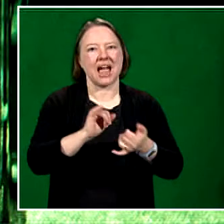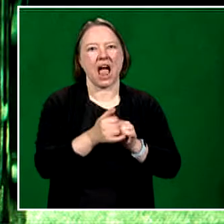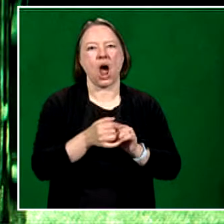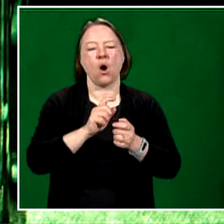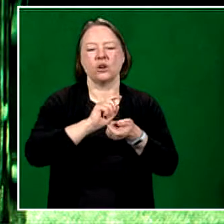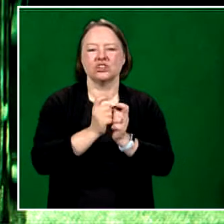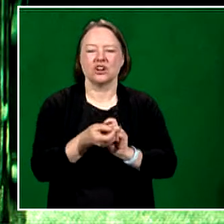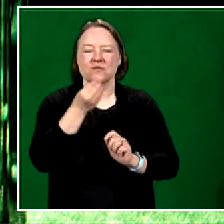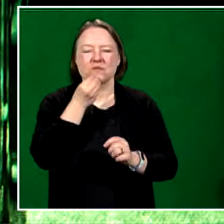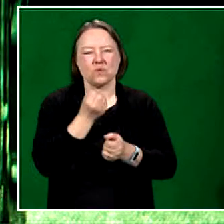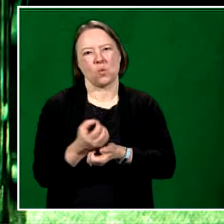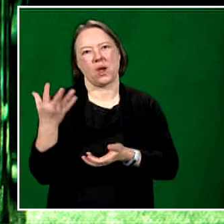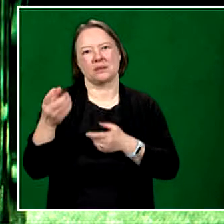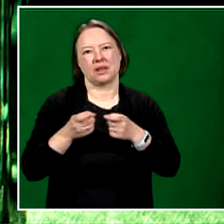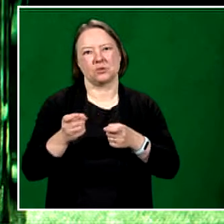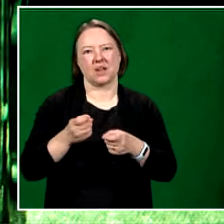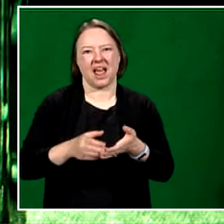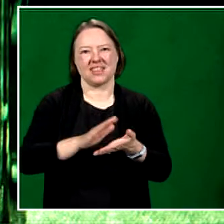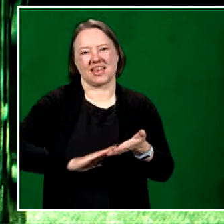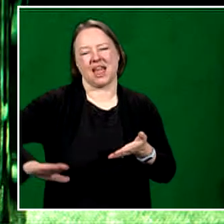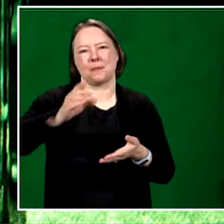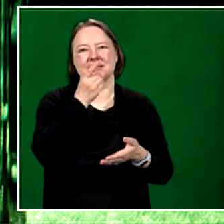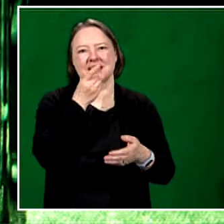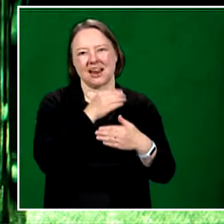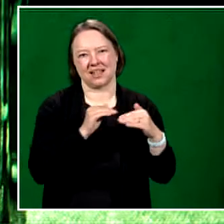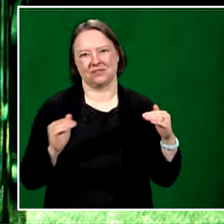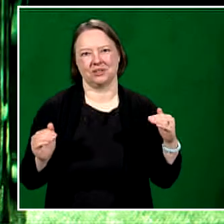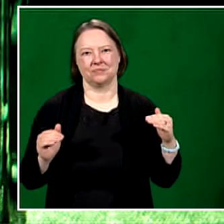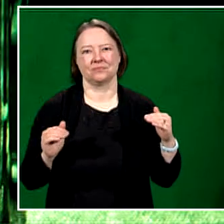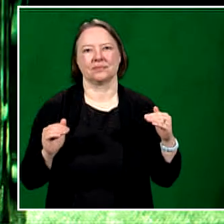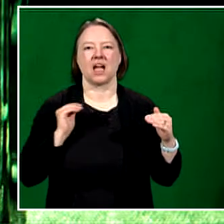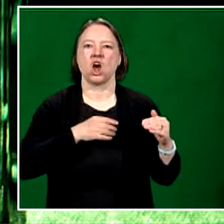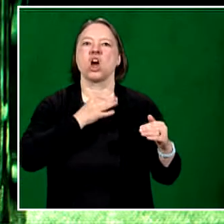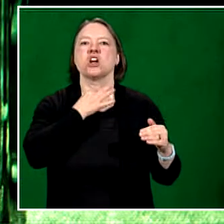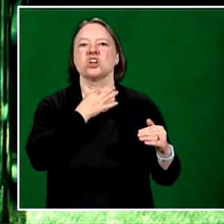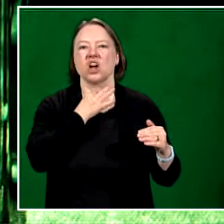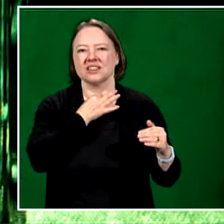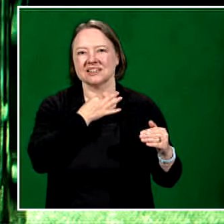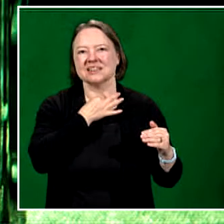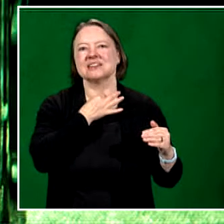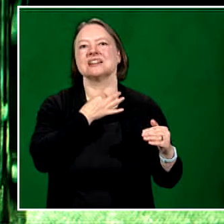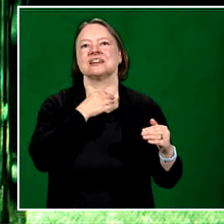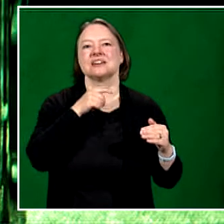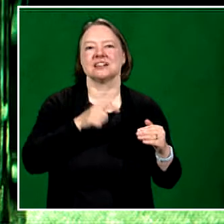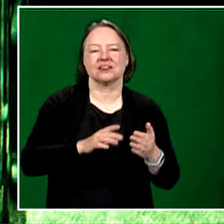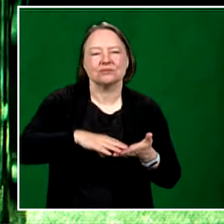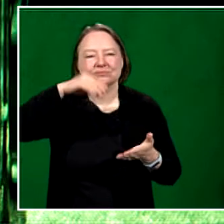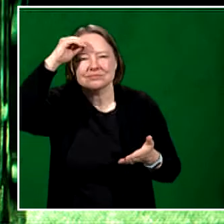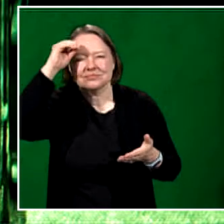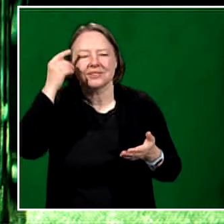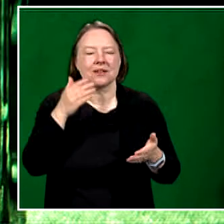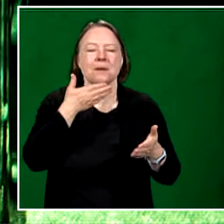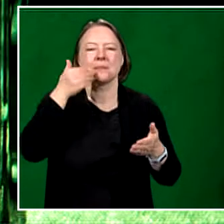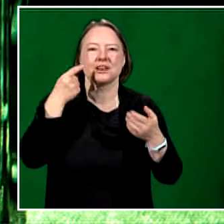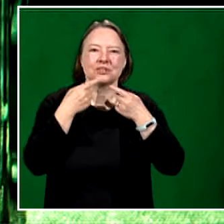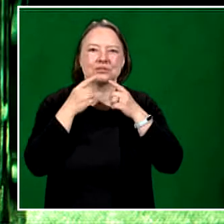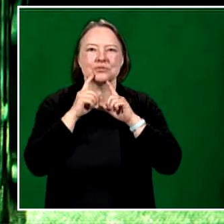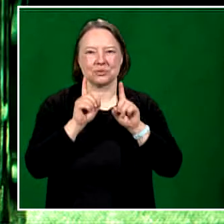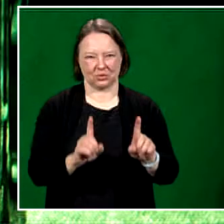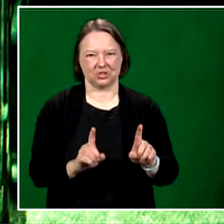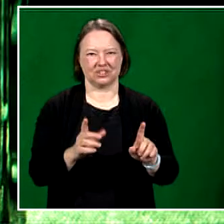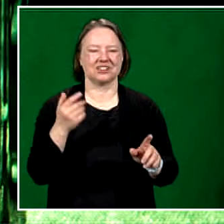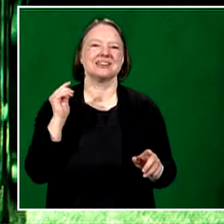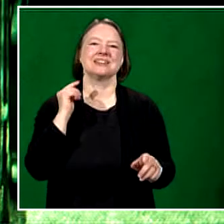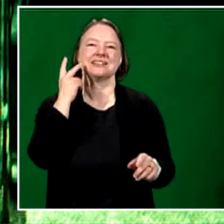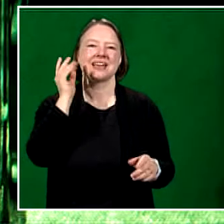waste management at the campus dining level, how our curiosities and insights can yield greater solutions, seeing